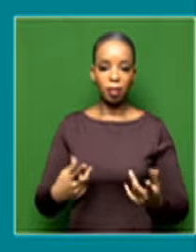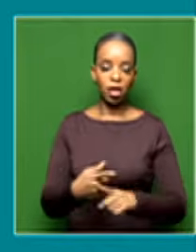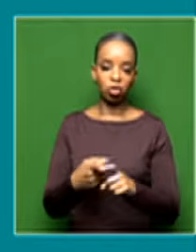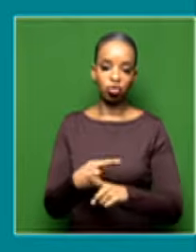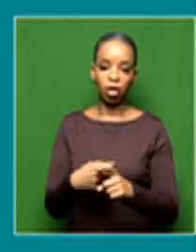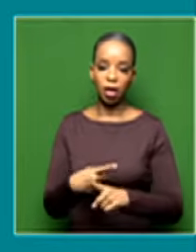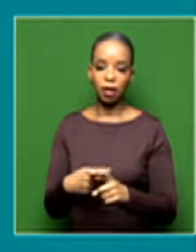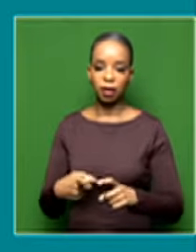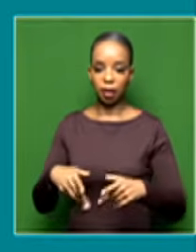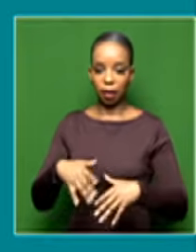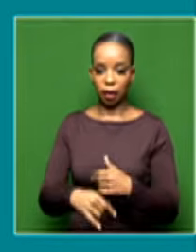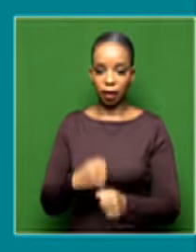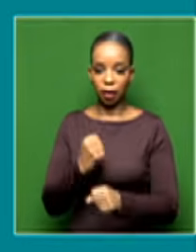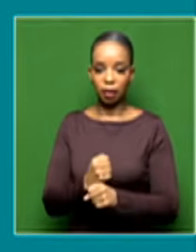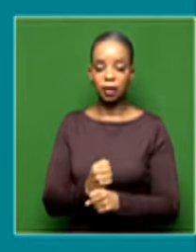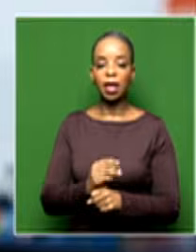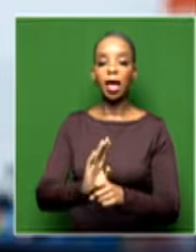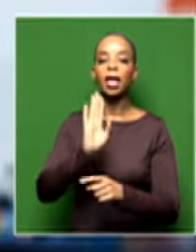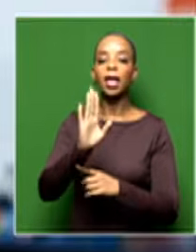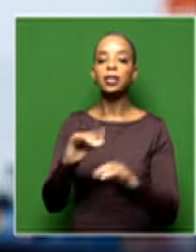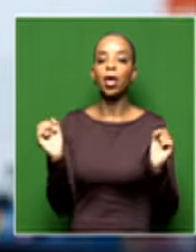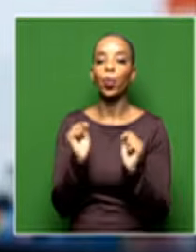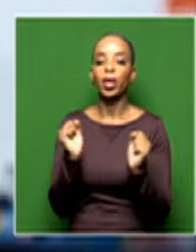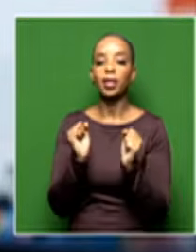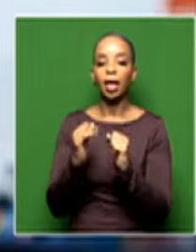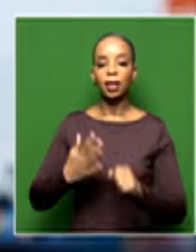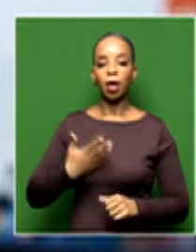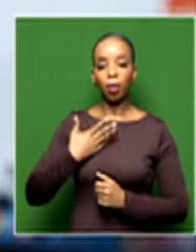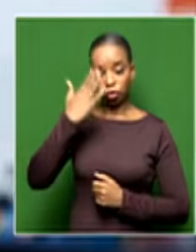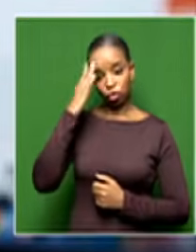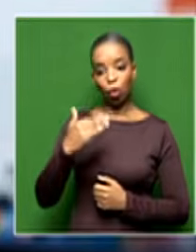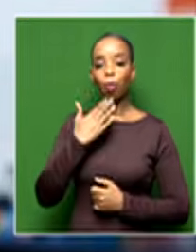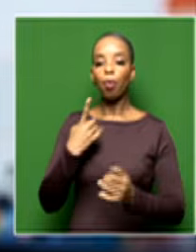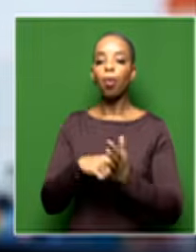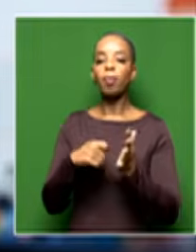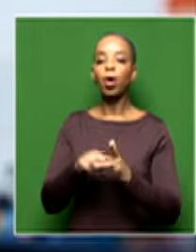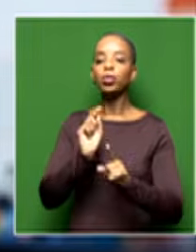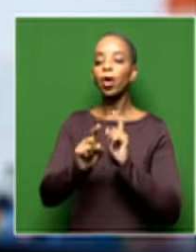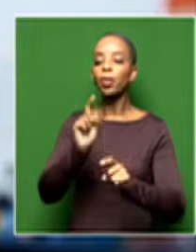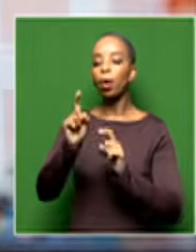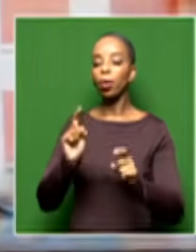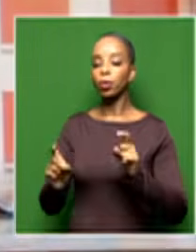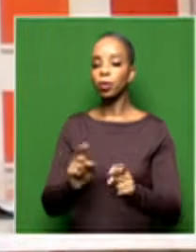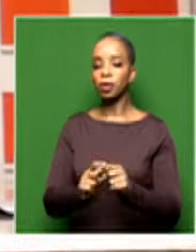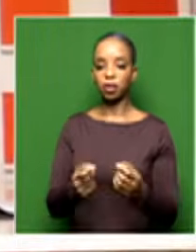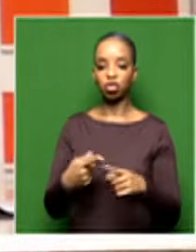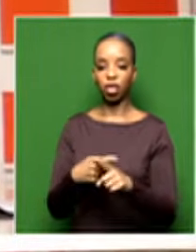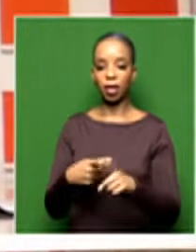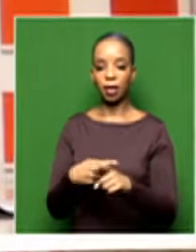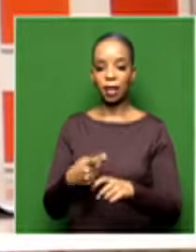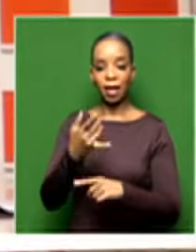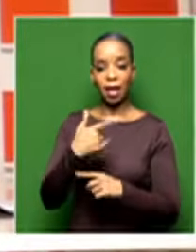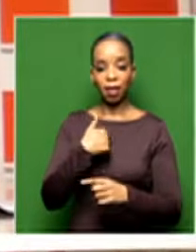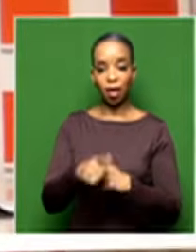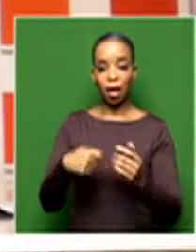this year, next winter, they need to know who's obviously bought those jerseys. And if I buy a product, can I return it? And